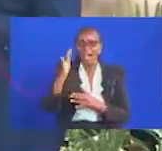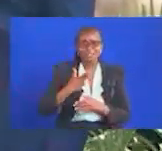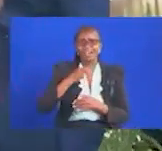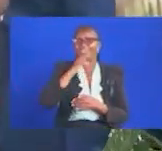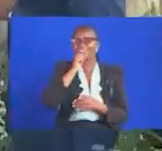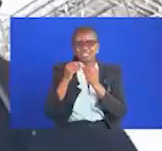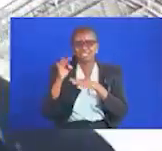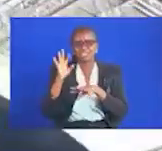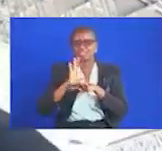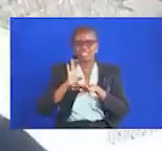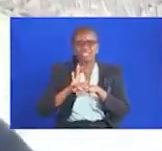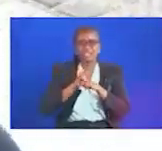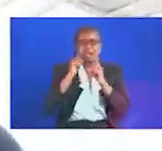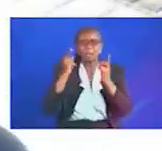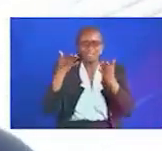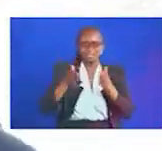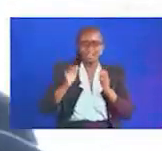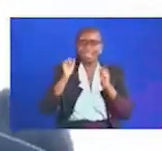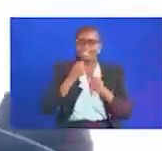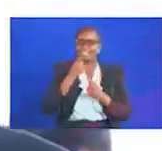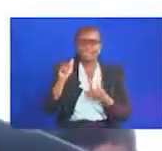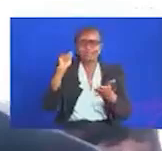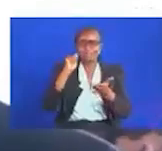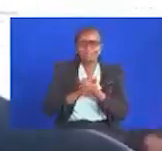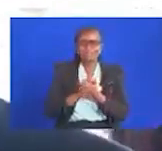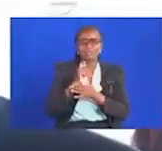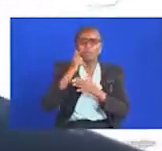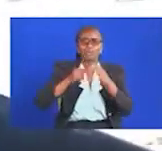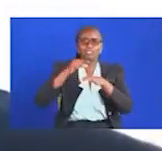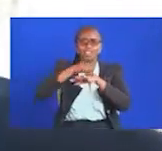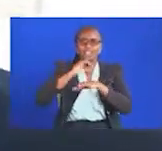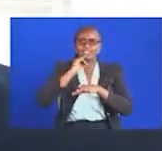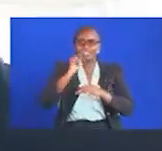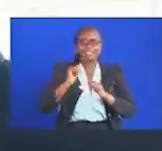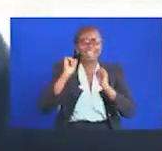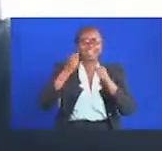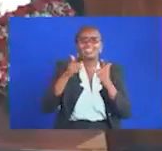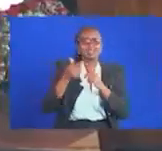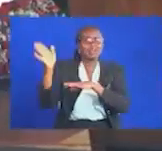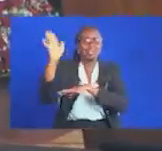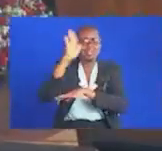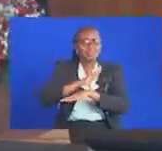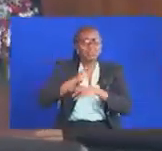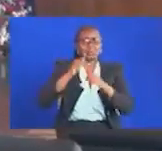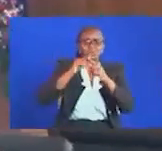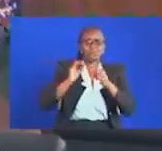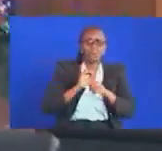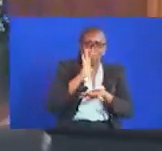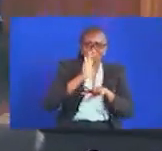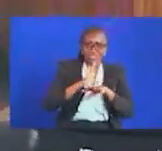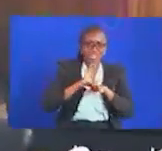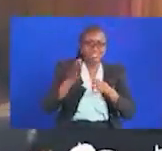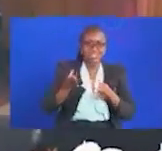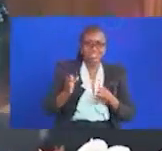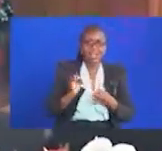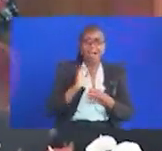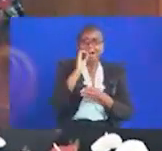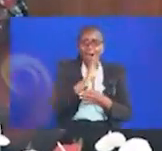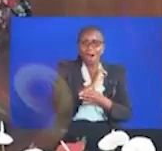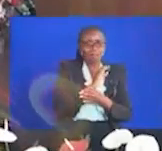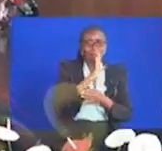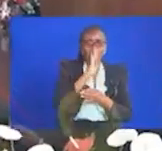grandfather. I tell you what an app is. I can tell you what AI is. Pulpits, our